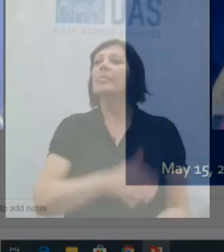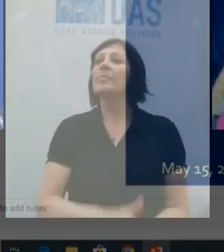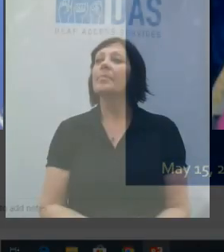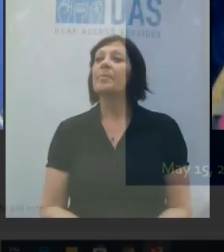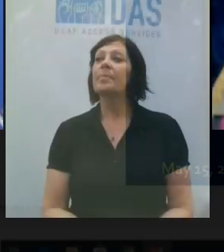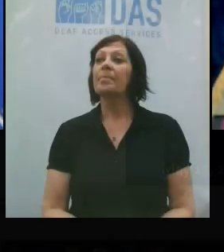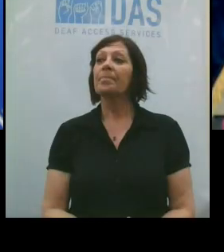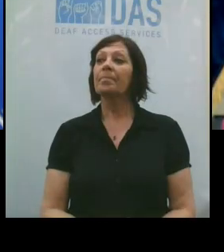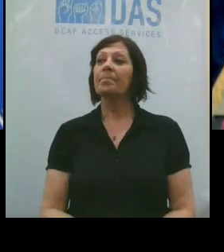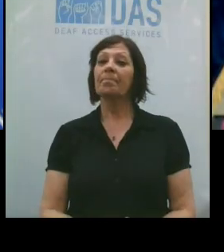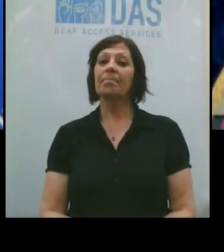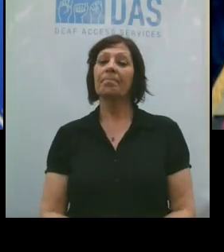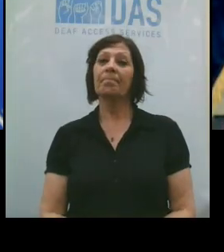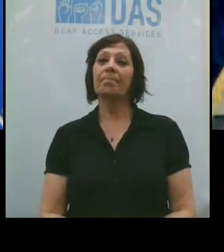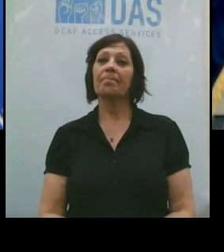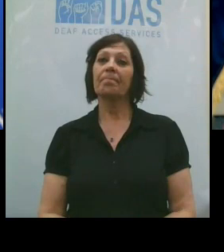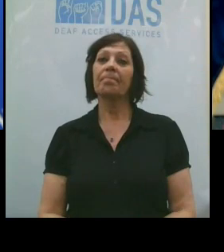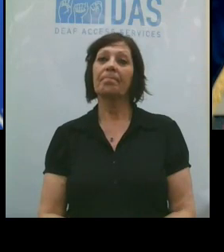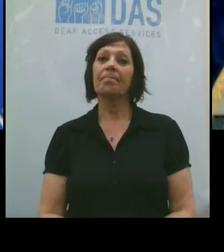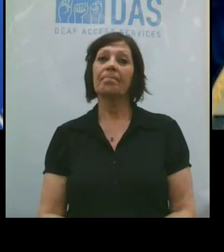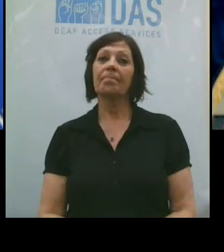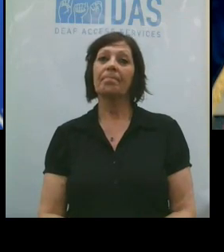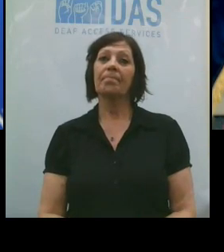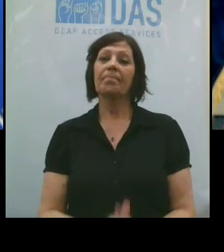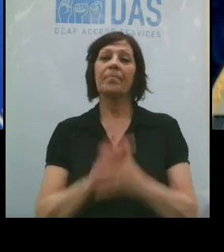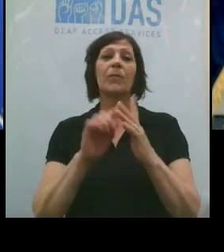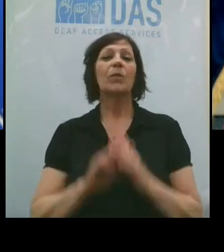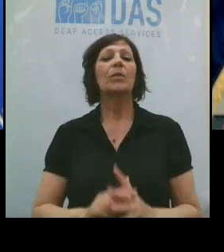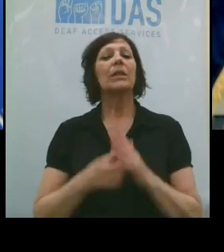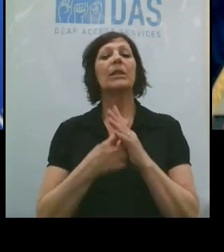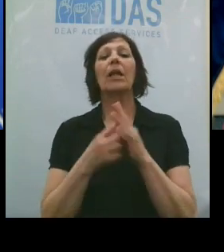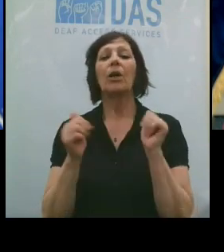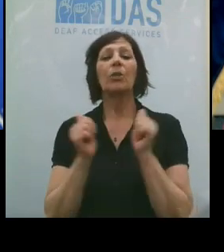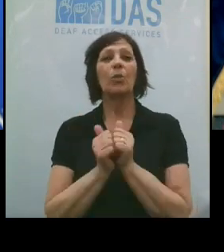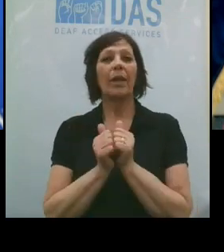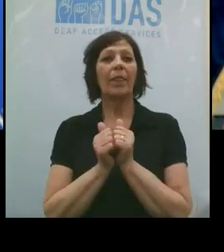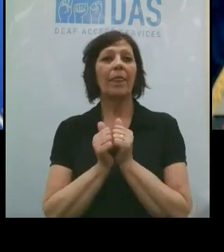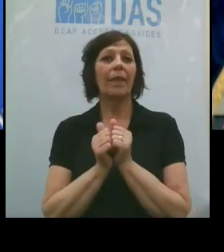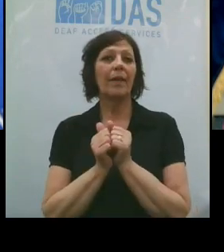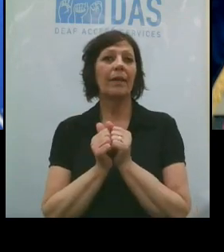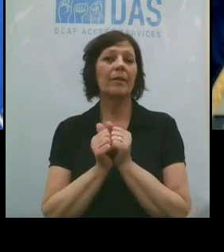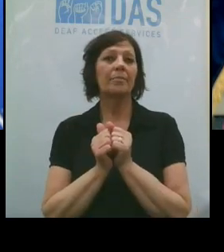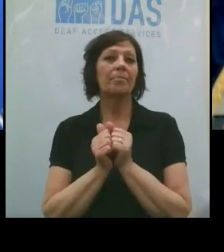So, from our friends in the media, we will start off. I think we